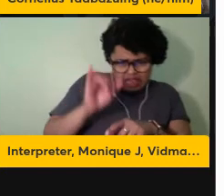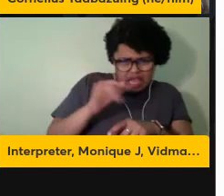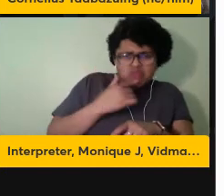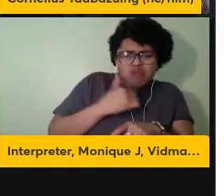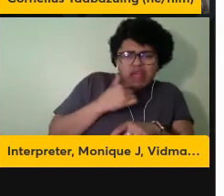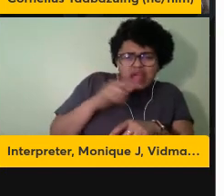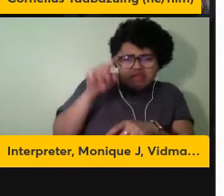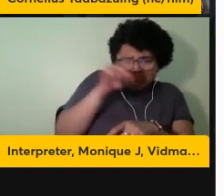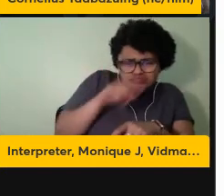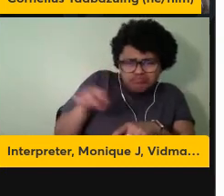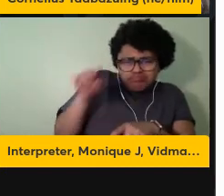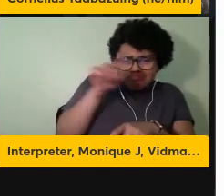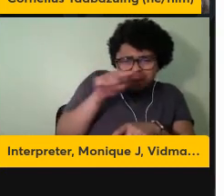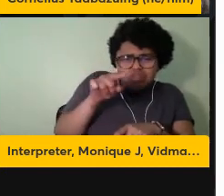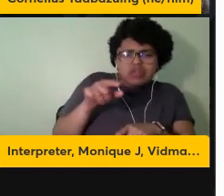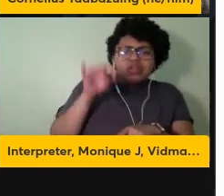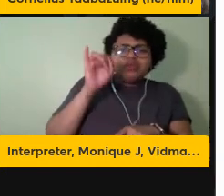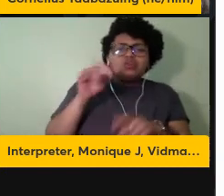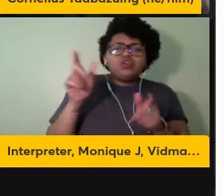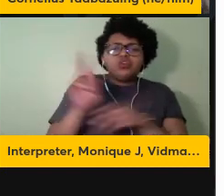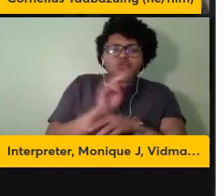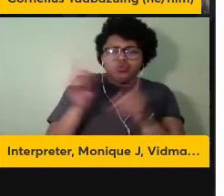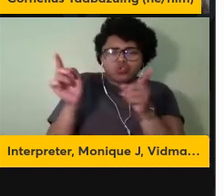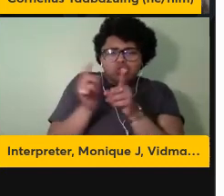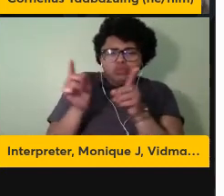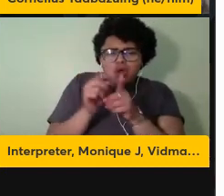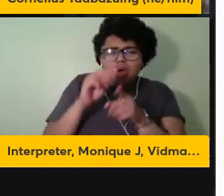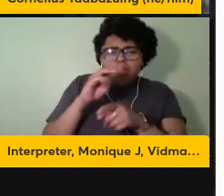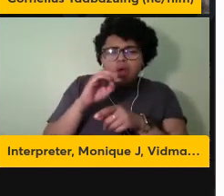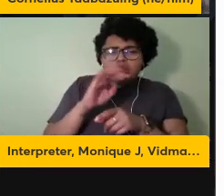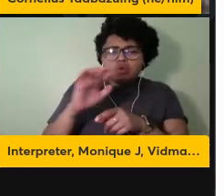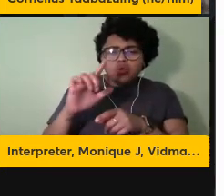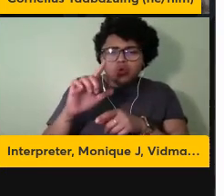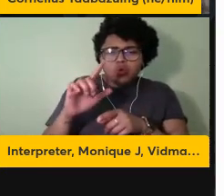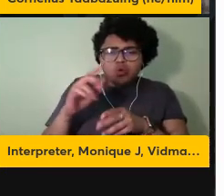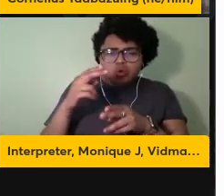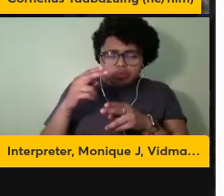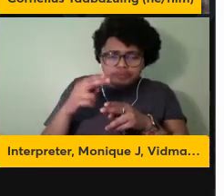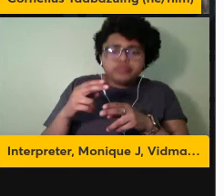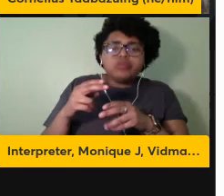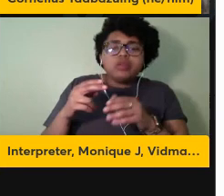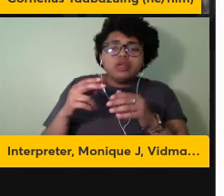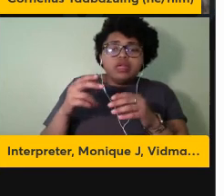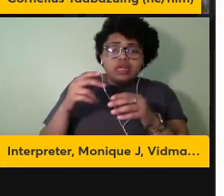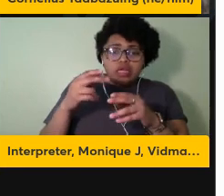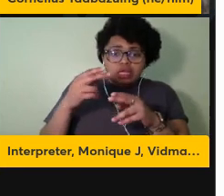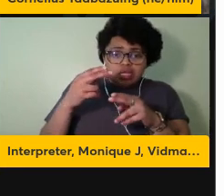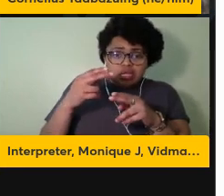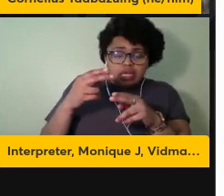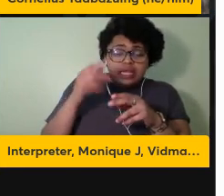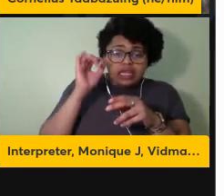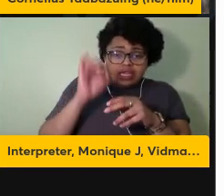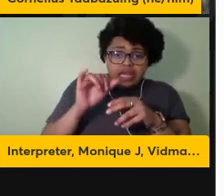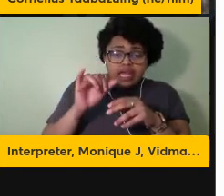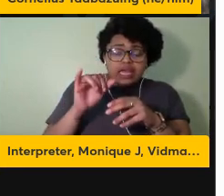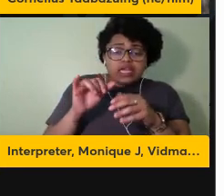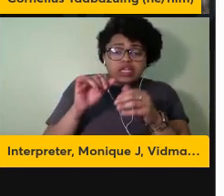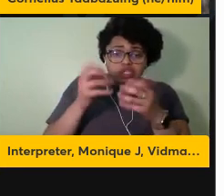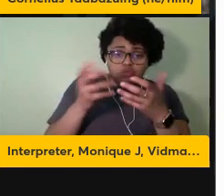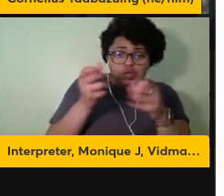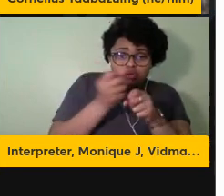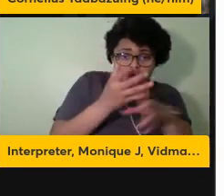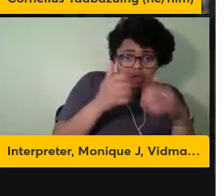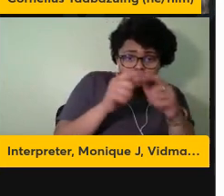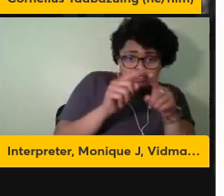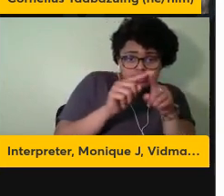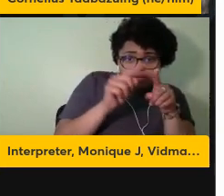molecule called Velbro-Pro to induce pyroptosis. And our readout for pyroptosis is going to be the cleavage of gastromin D